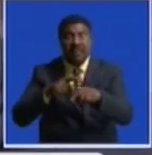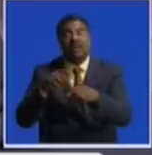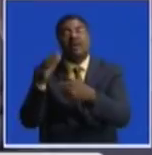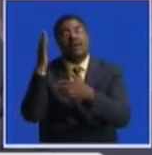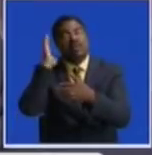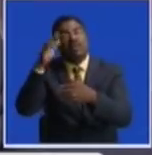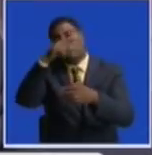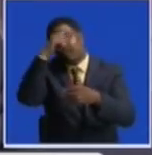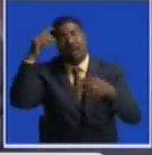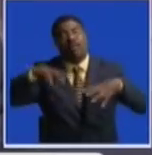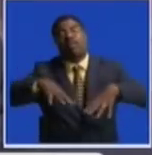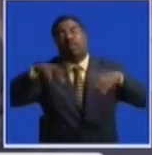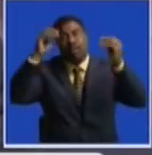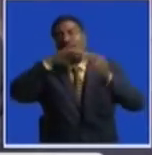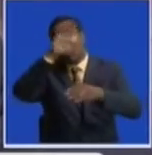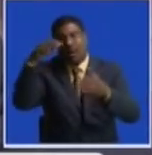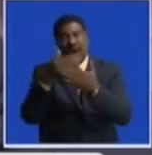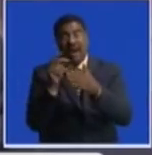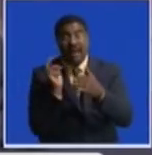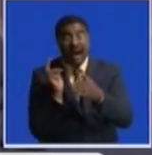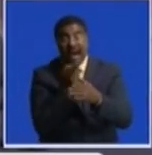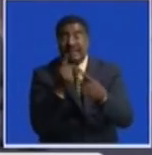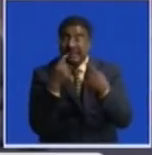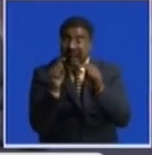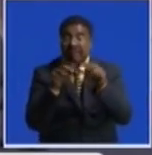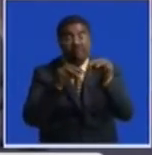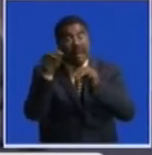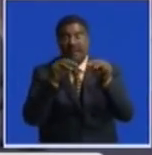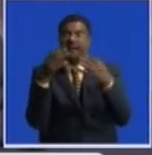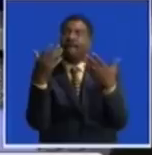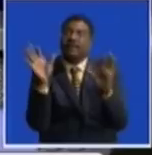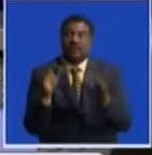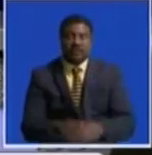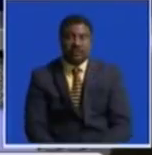the blackout in those provinces. But we managed to correct the situation.